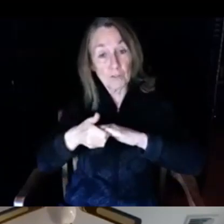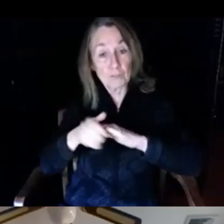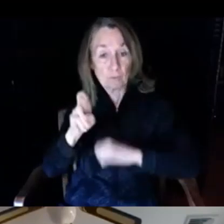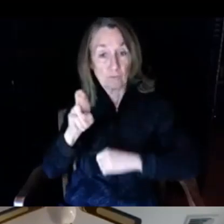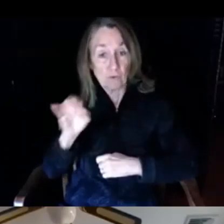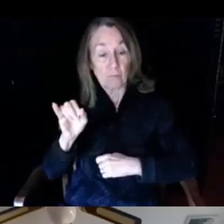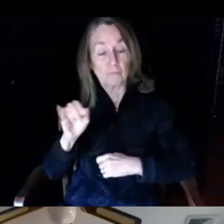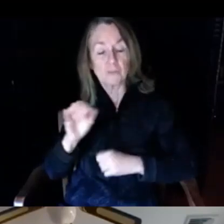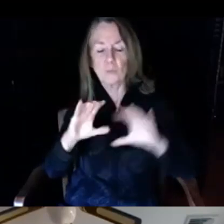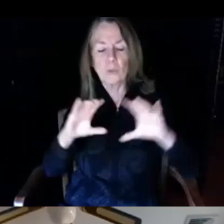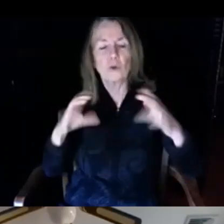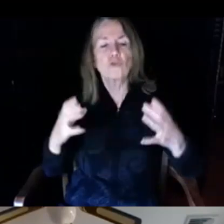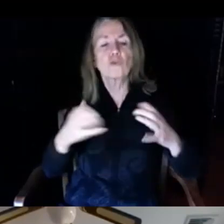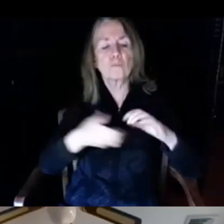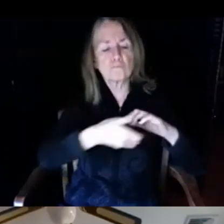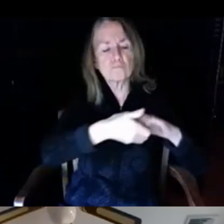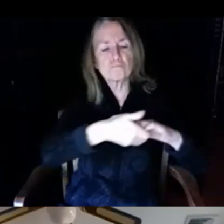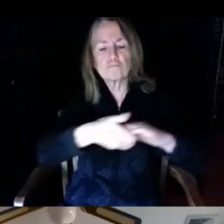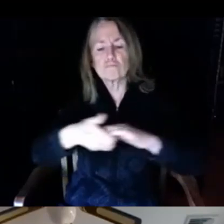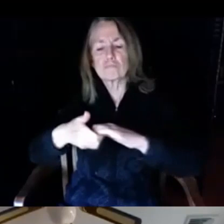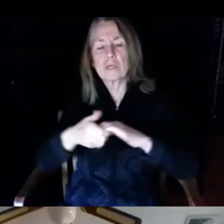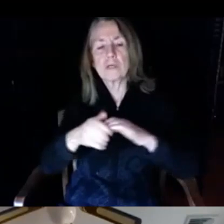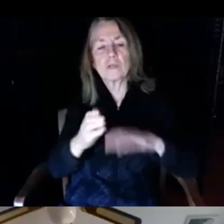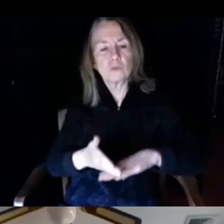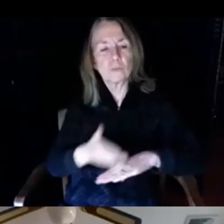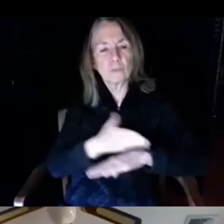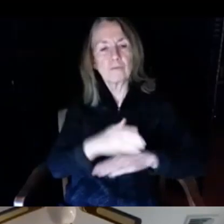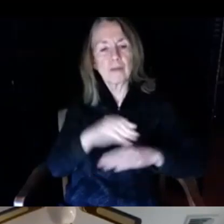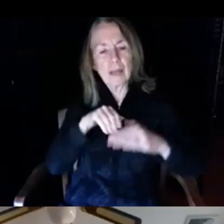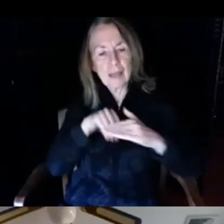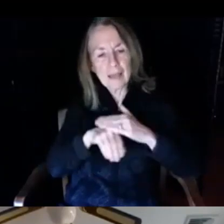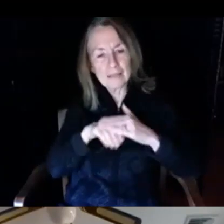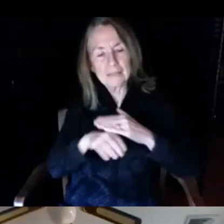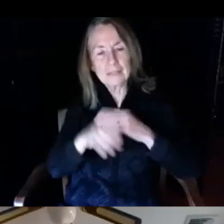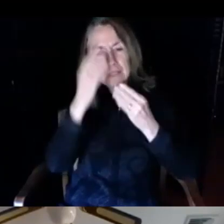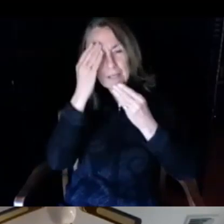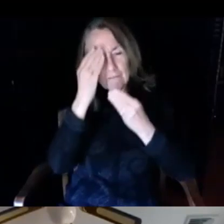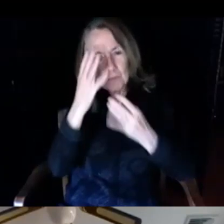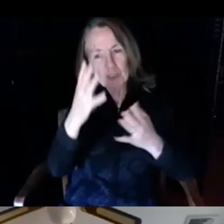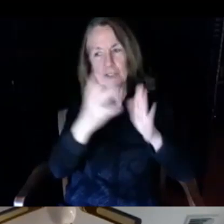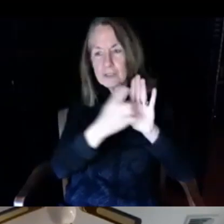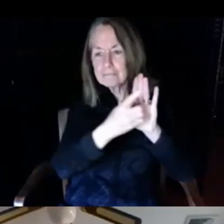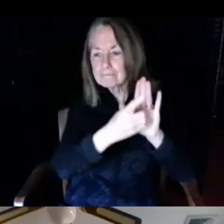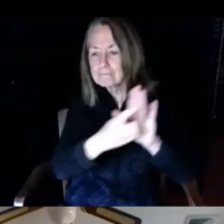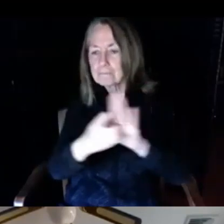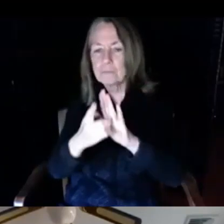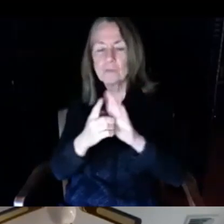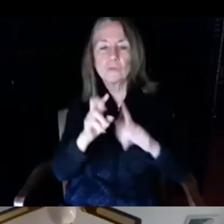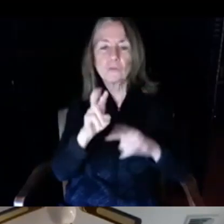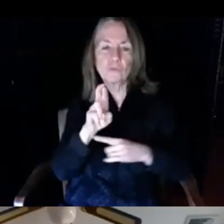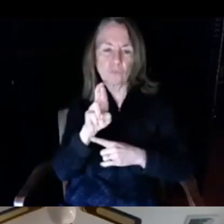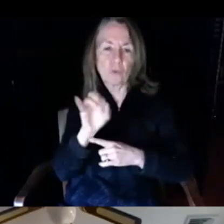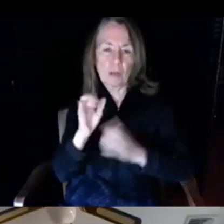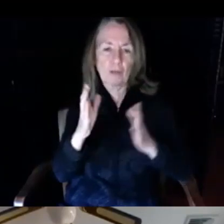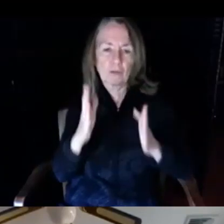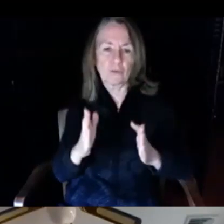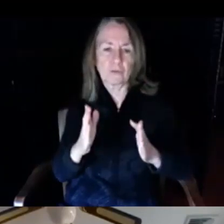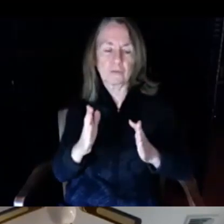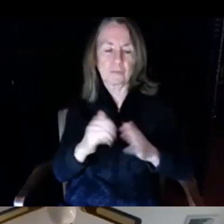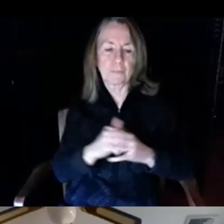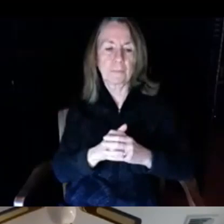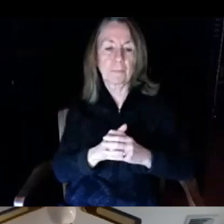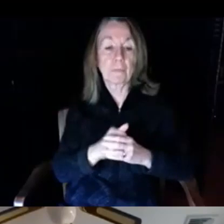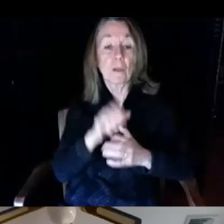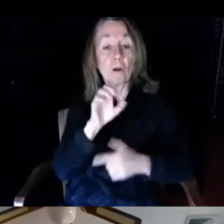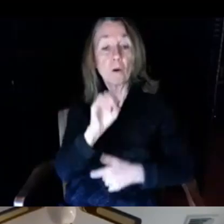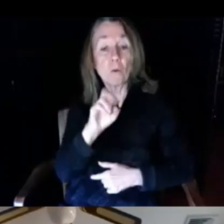work together to improve access, information, and demonstrations to Rhode Islanders of assistive technology. ORS